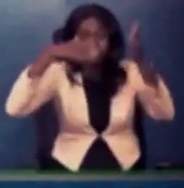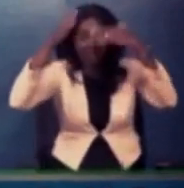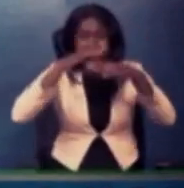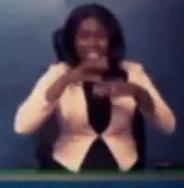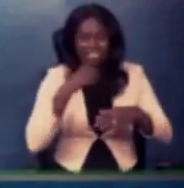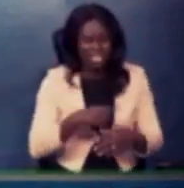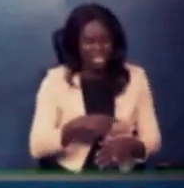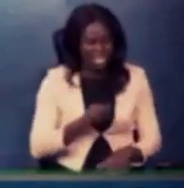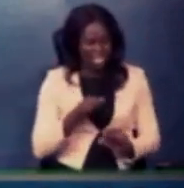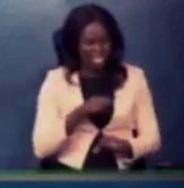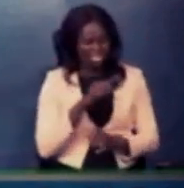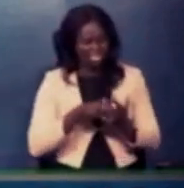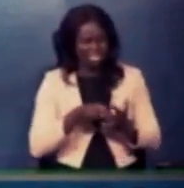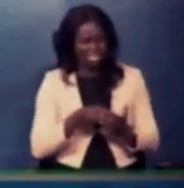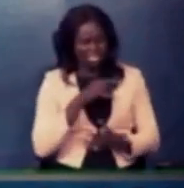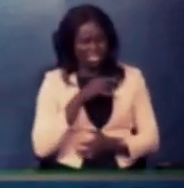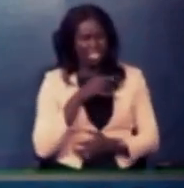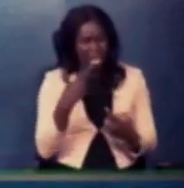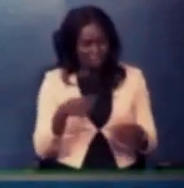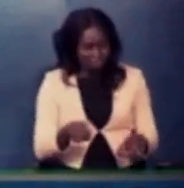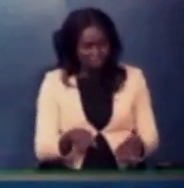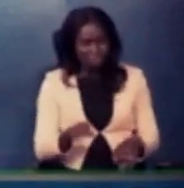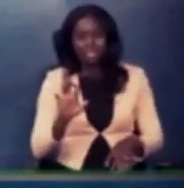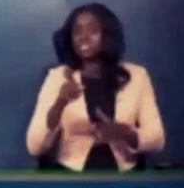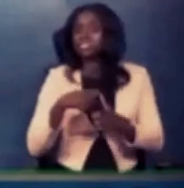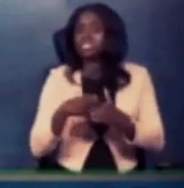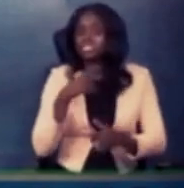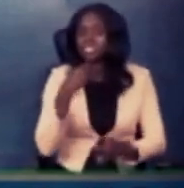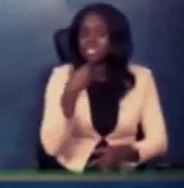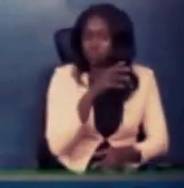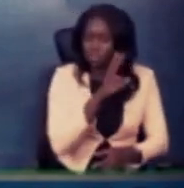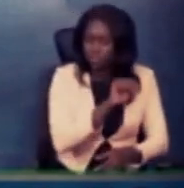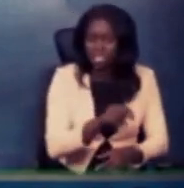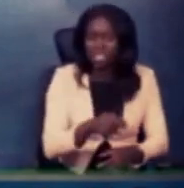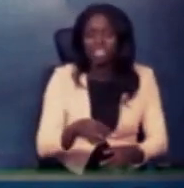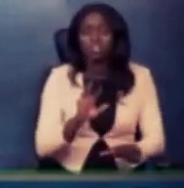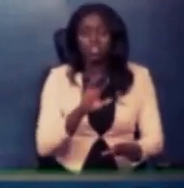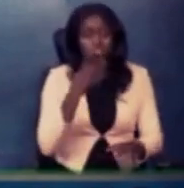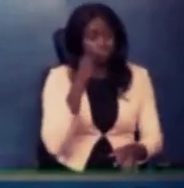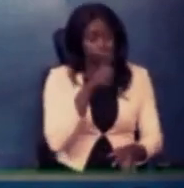your eyes, but you shall not eat thereof. Are we still together?